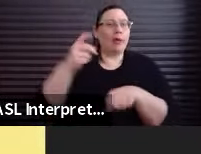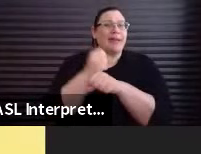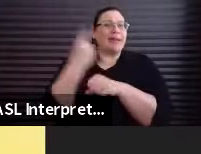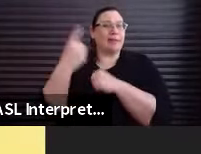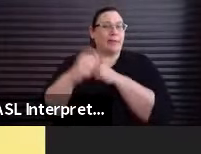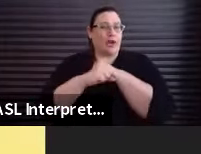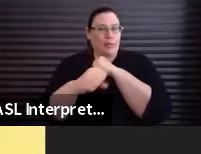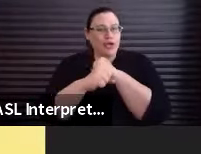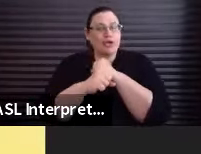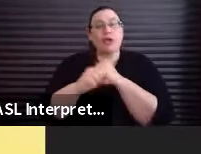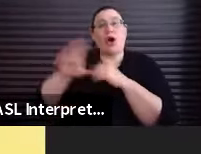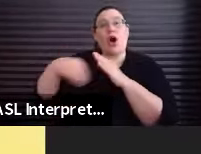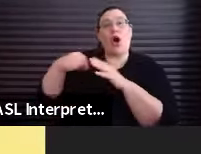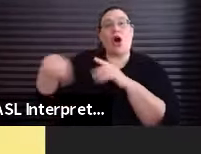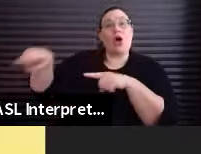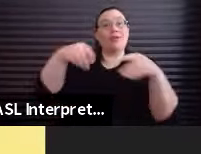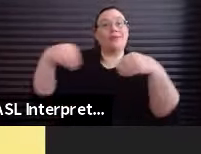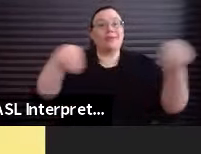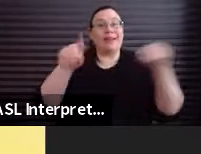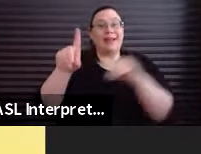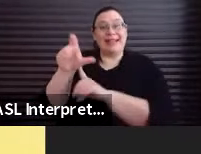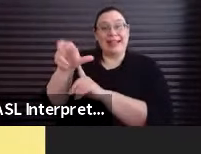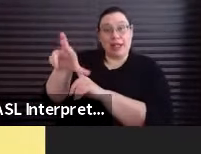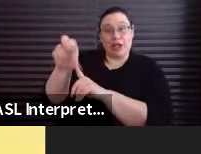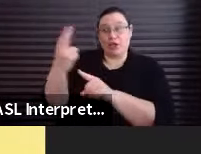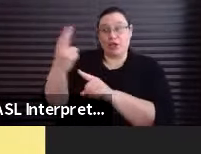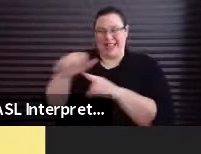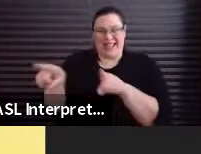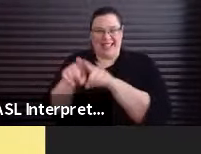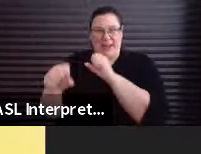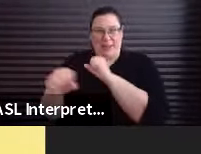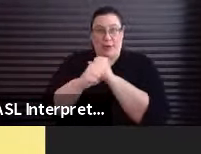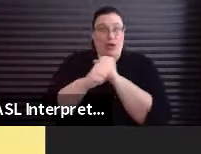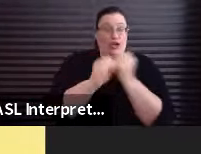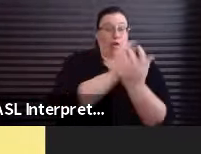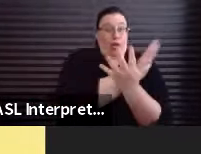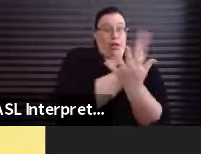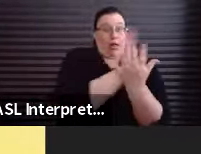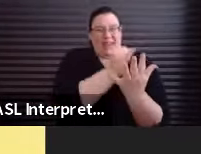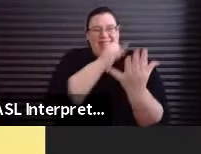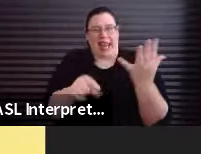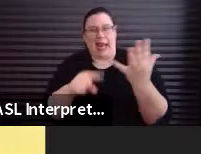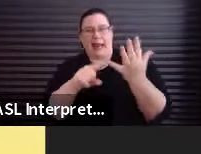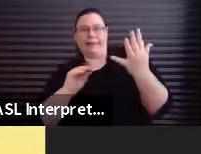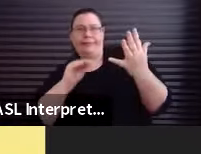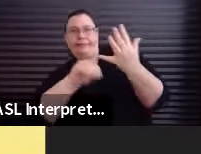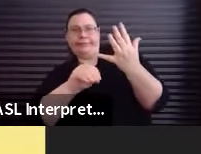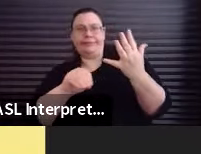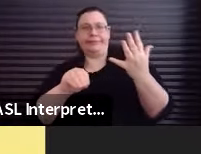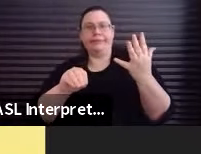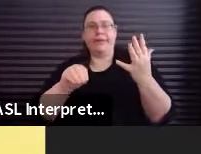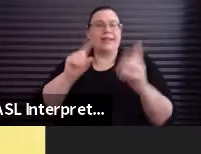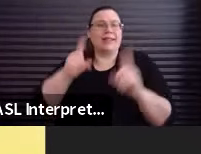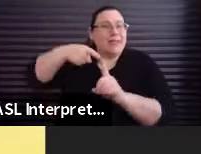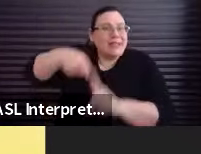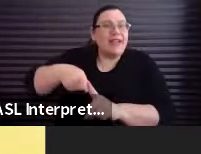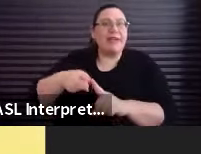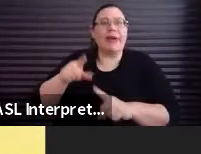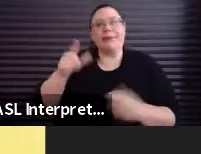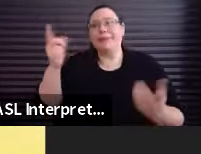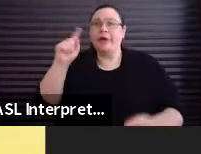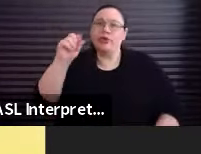the dealers use that commercial, but put their own tags or add, Toyota of Orange County, things like that on